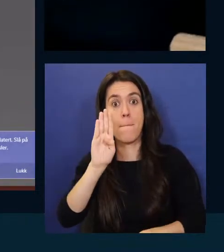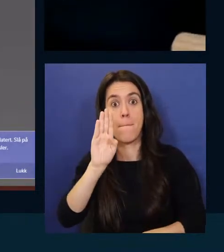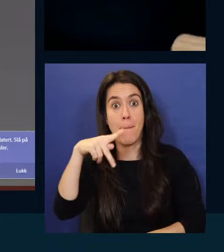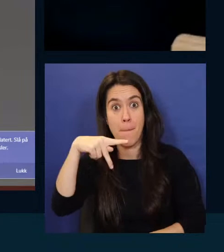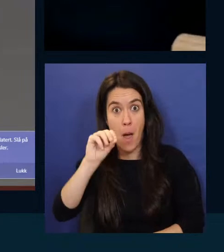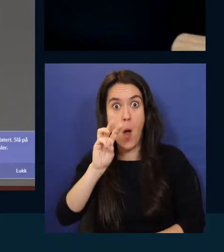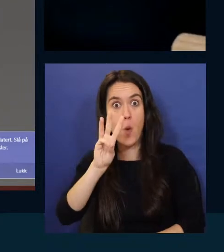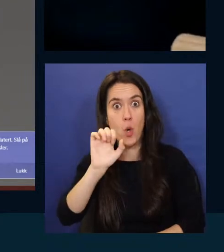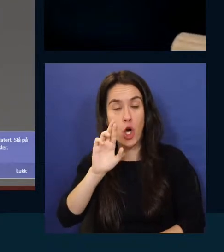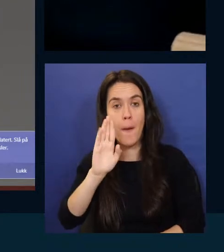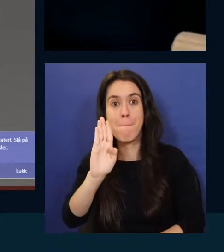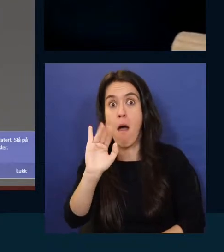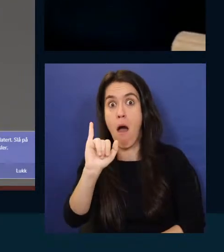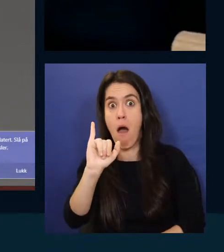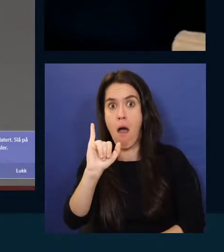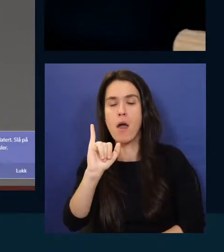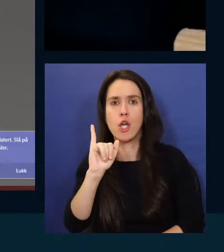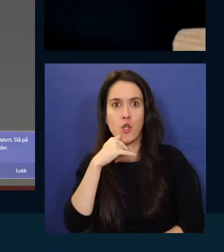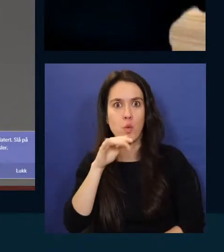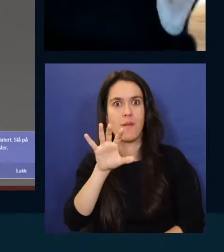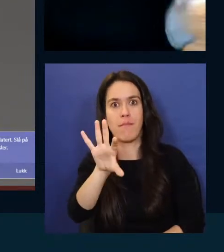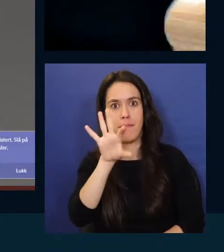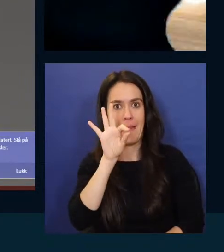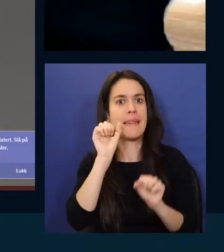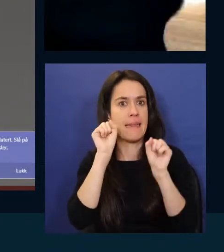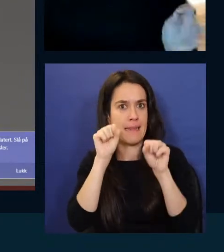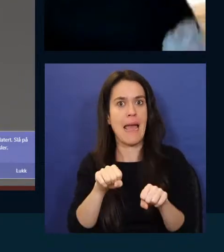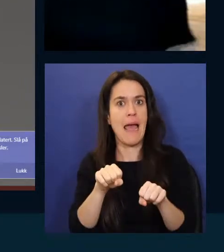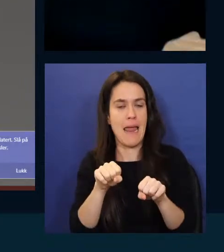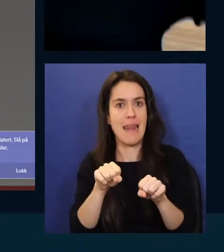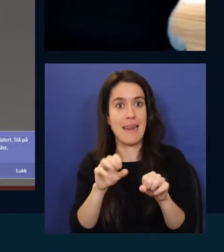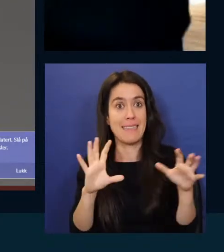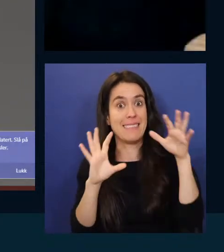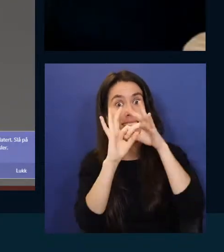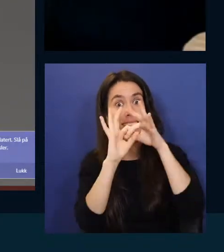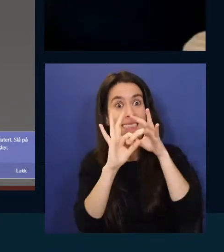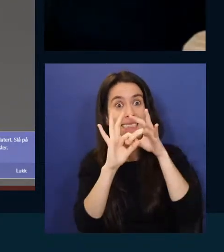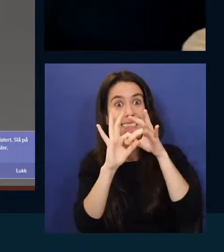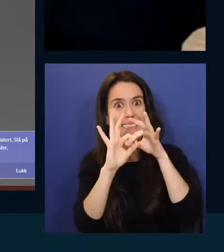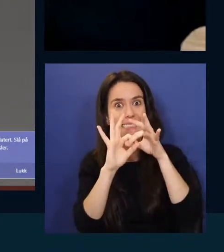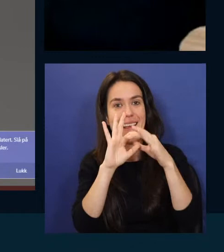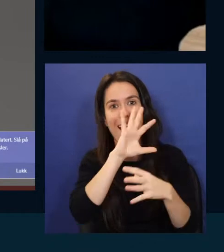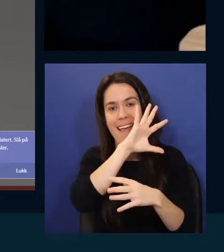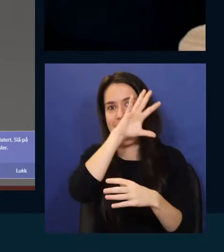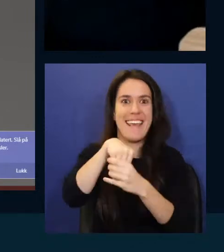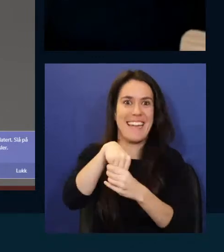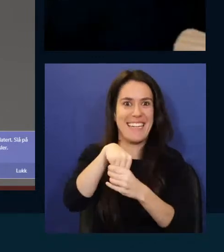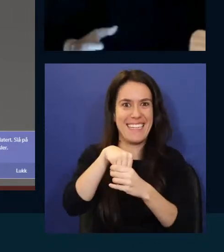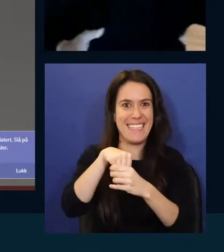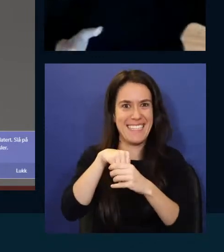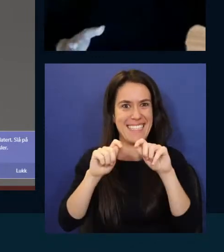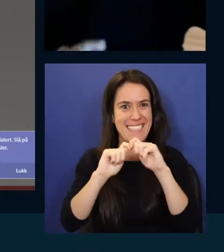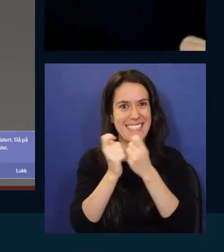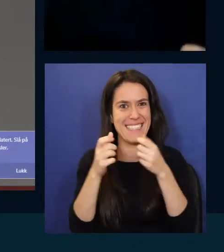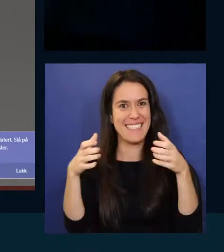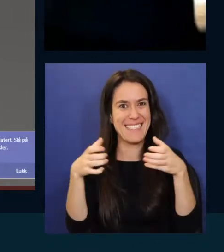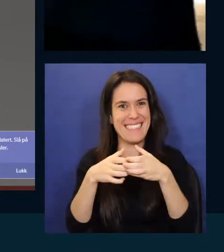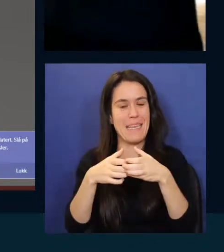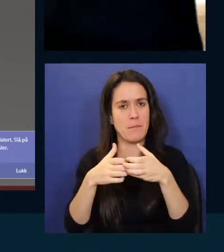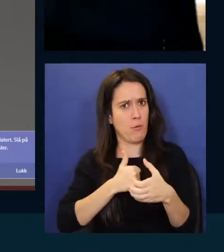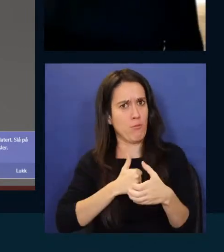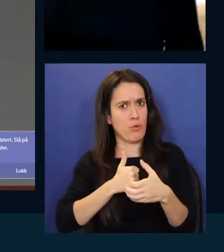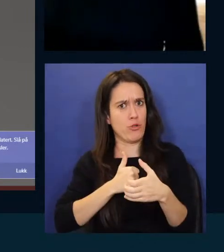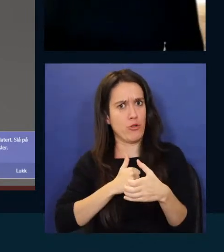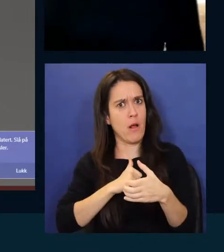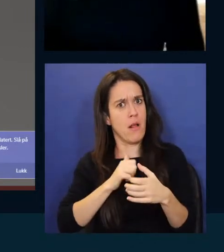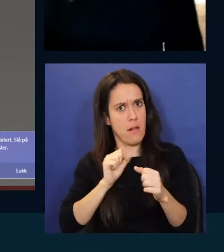you have the option to attach that application to Teams in your personal Teams